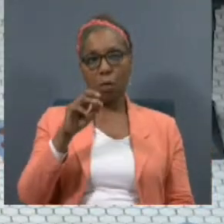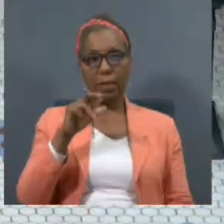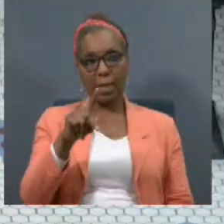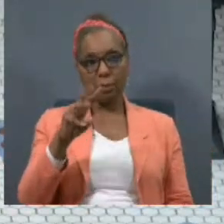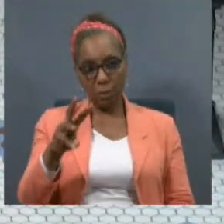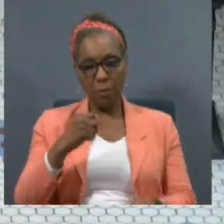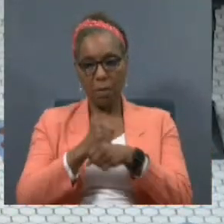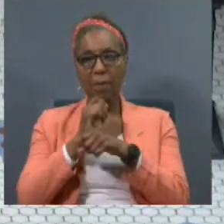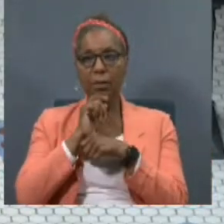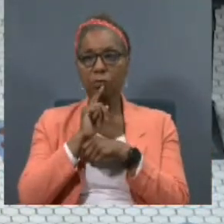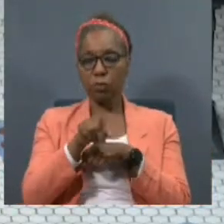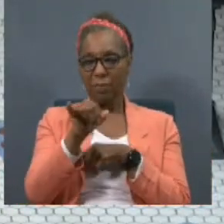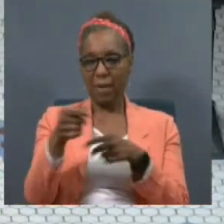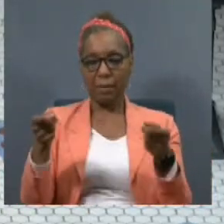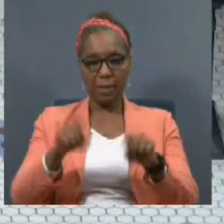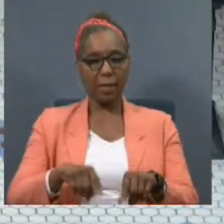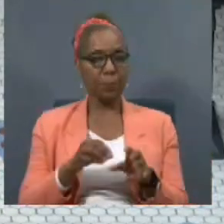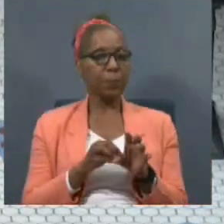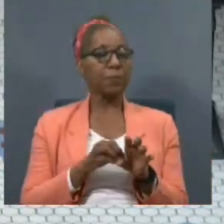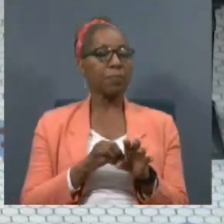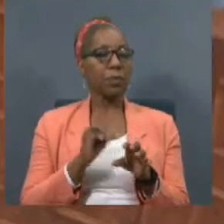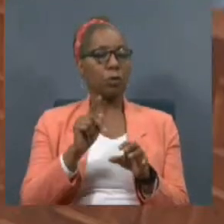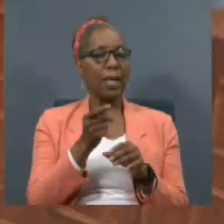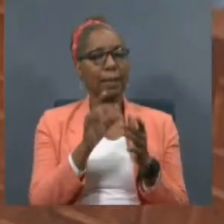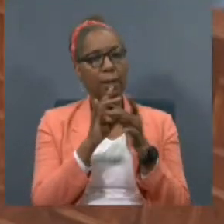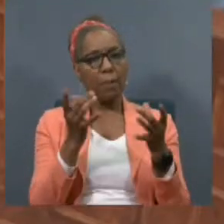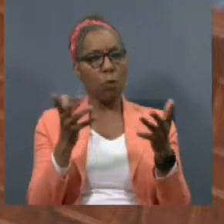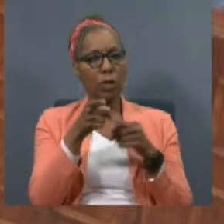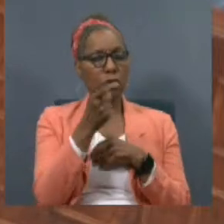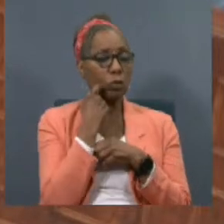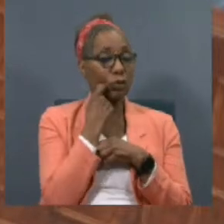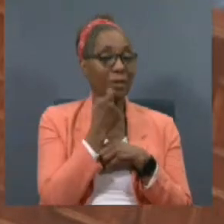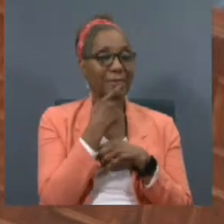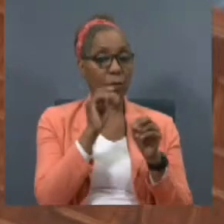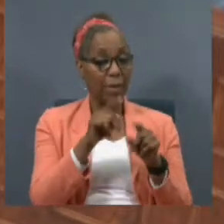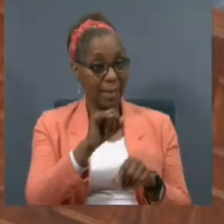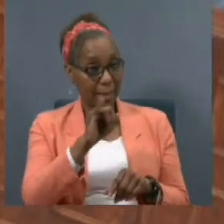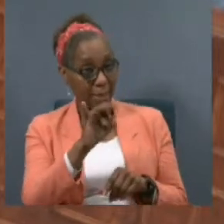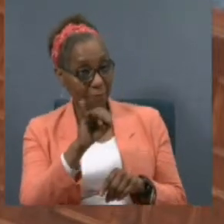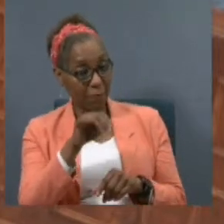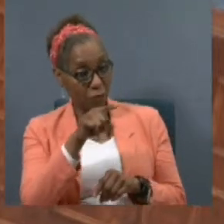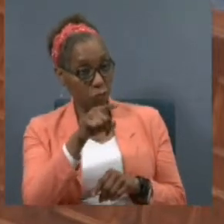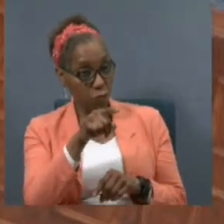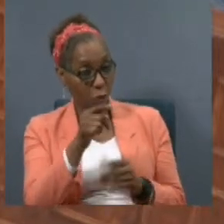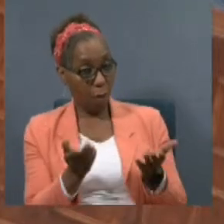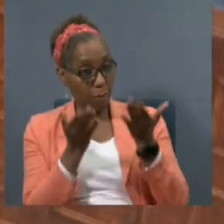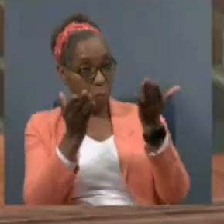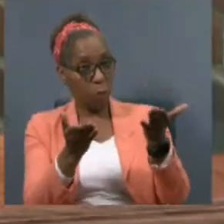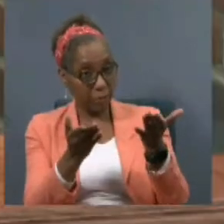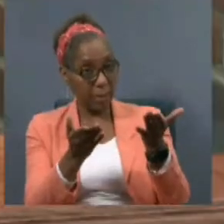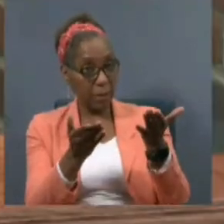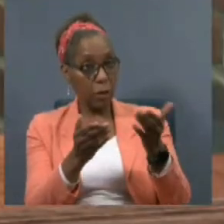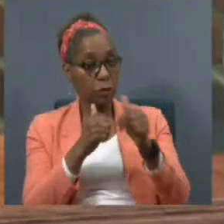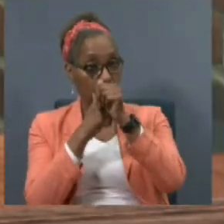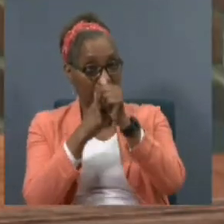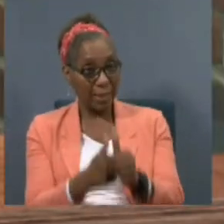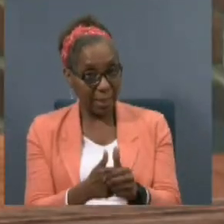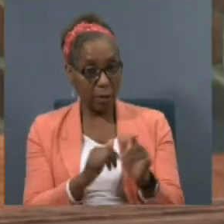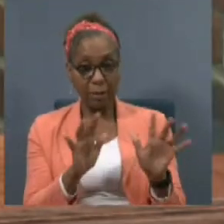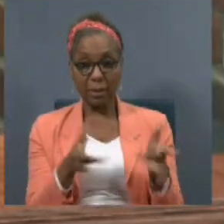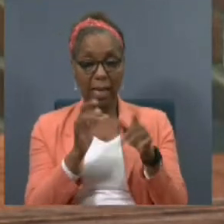make sure that that's the case. Couple of comments on what you just said. If you are proposing to adhere to